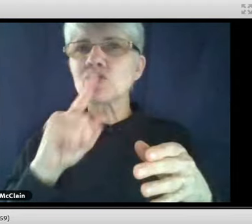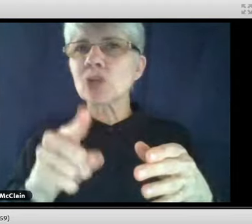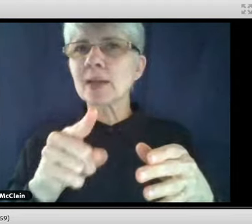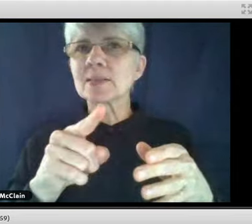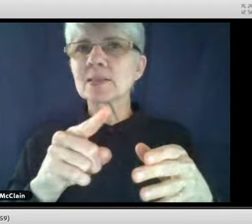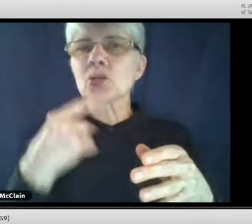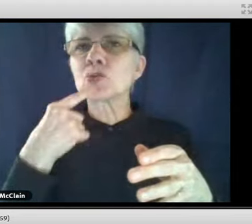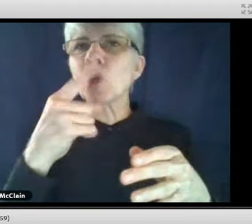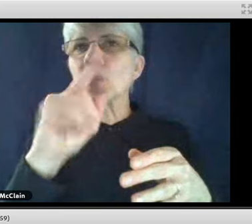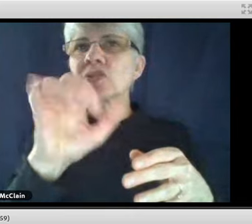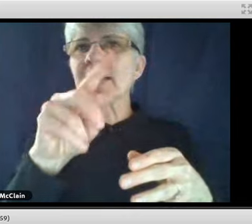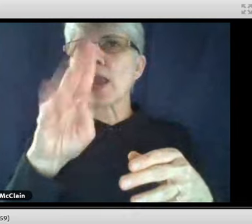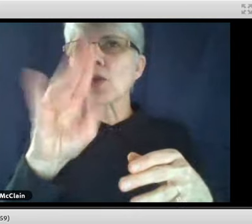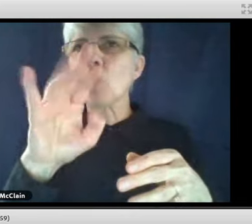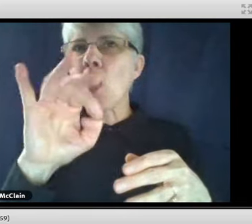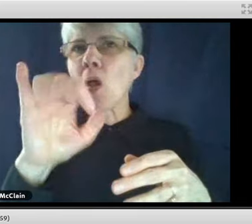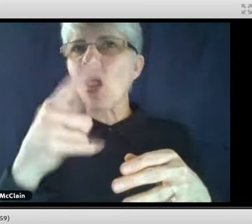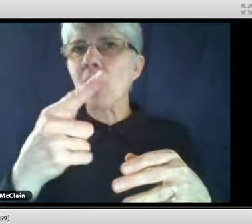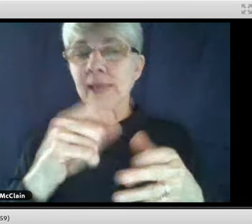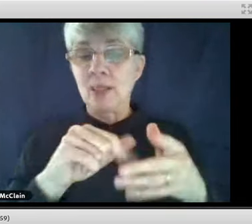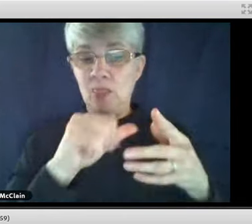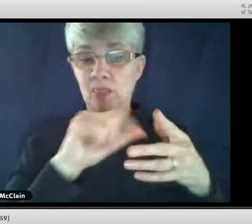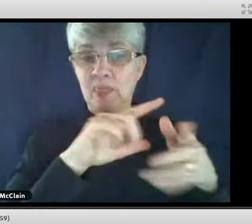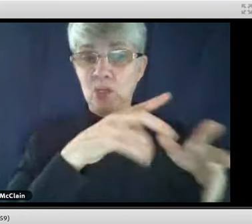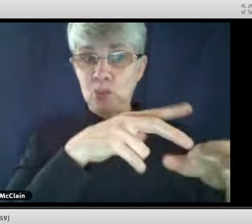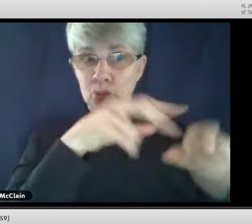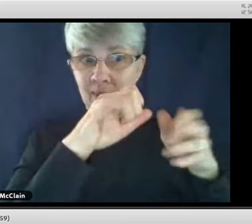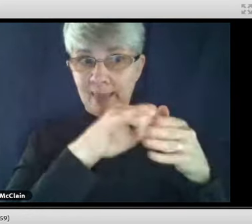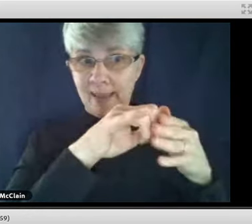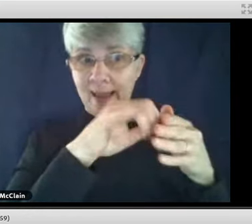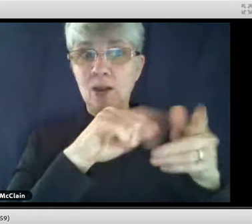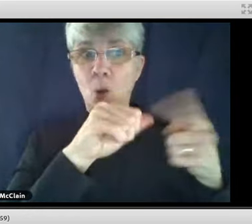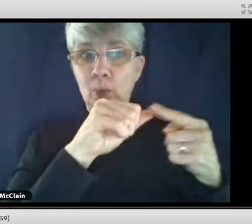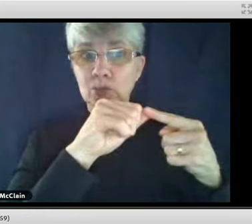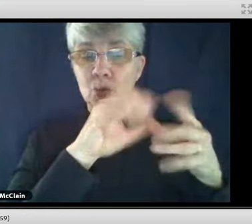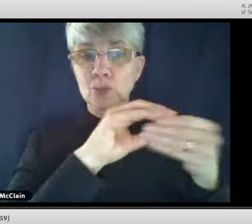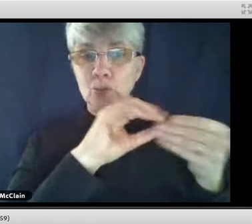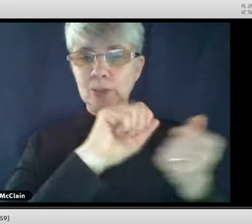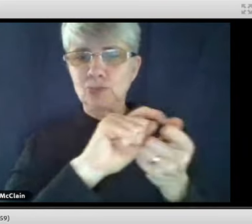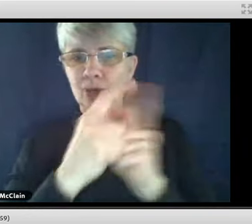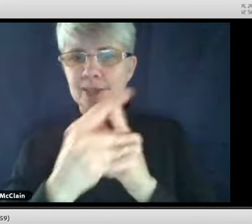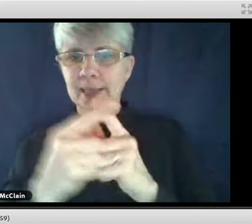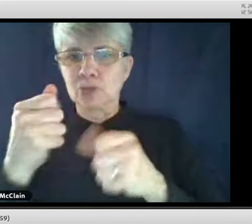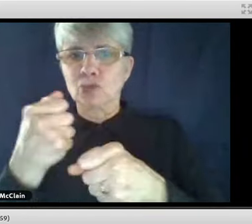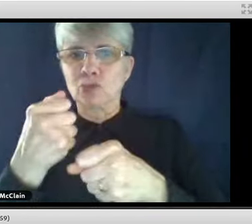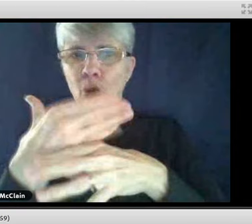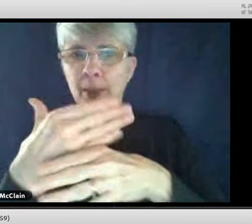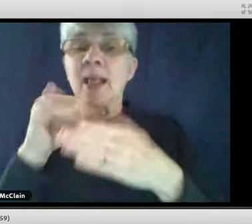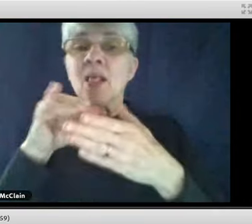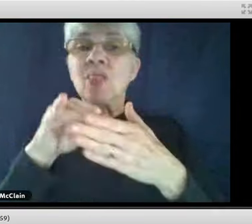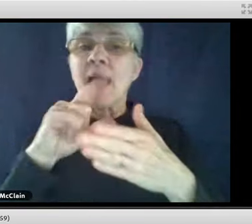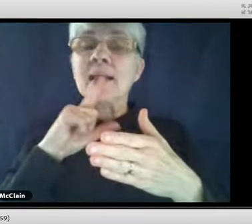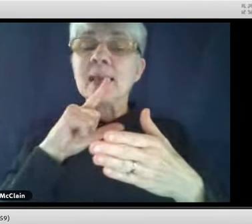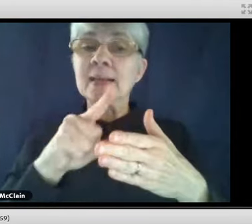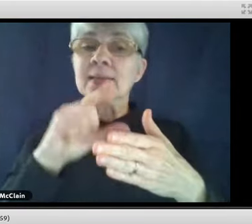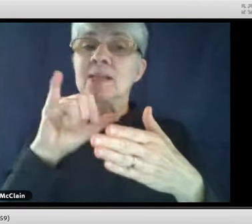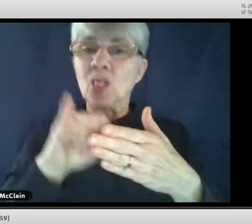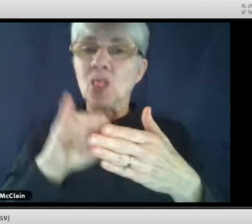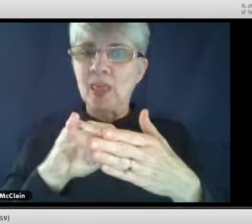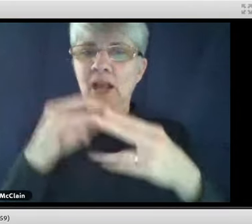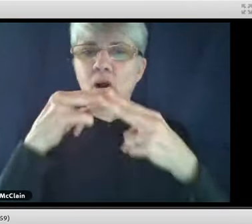J.K. Rowling's original story and translated it into German. This is what we call